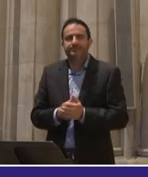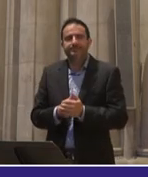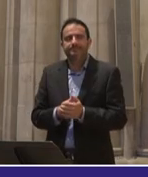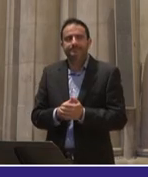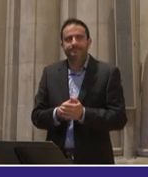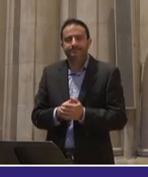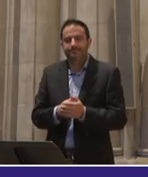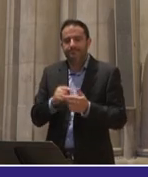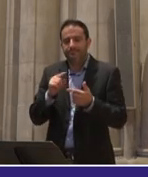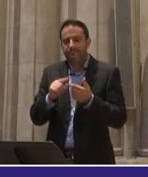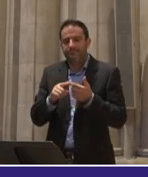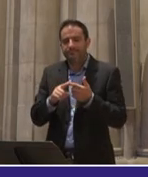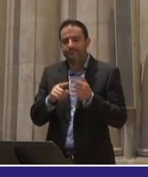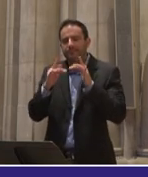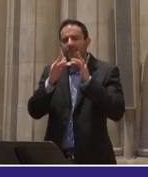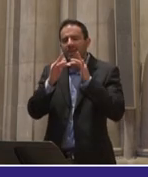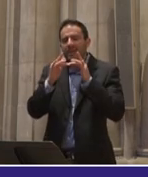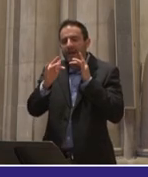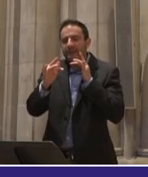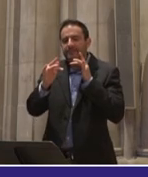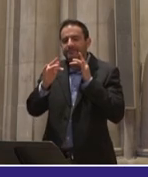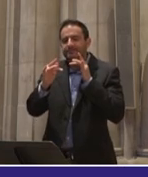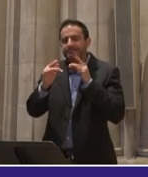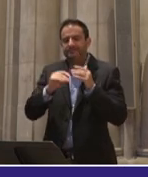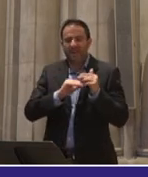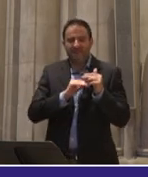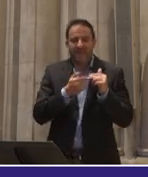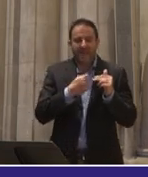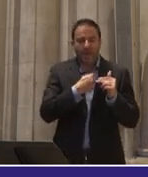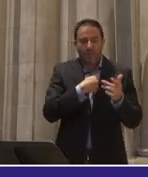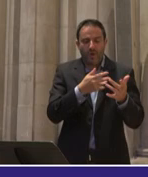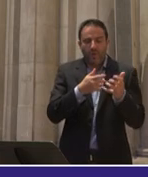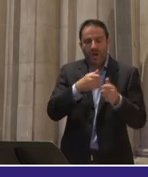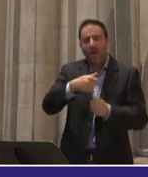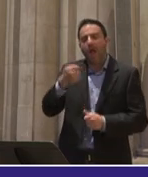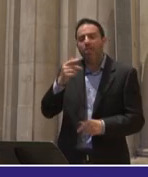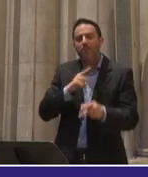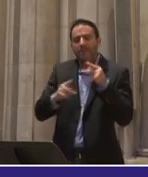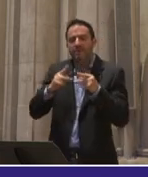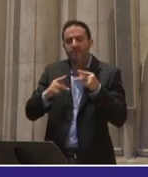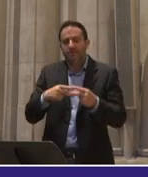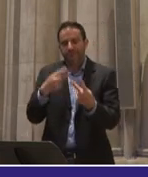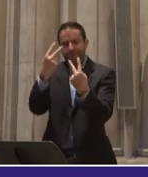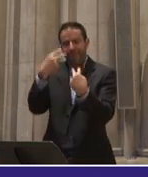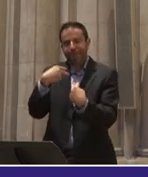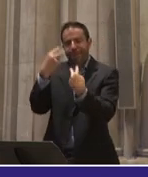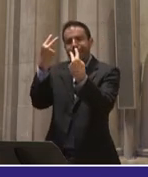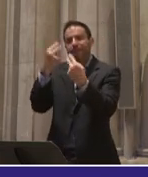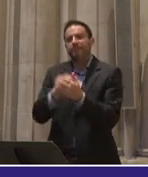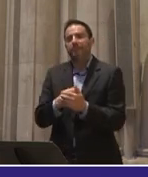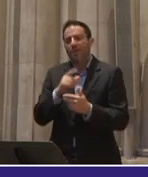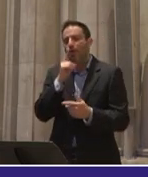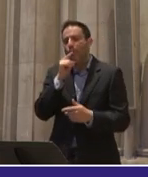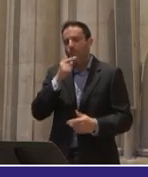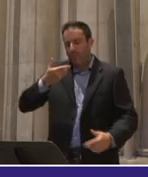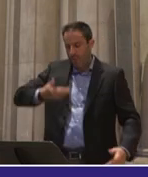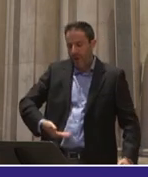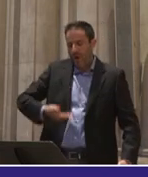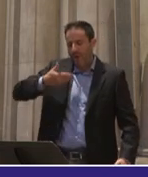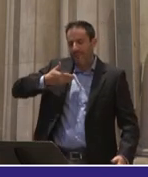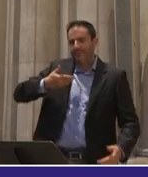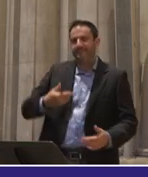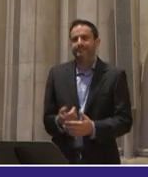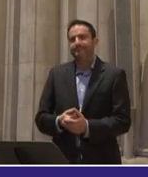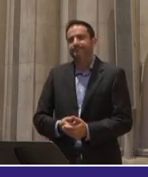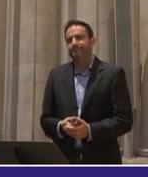to that gap between how we want others to see us and who we are.